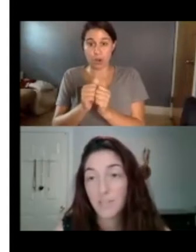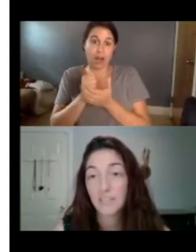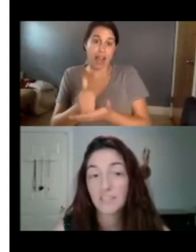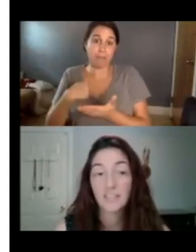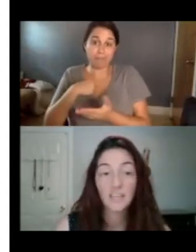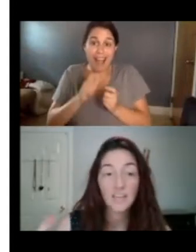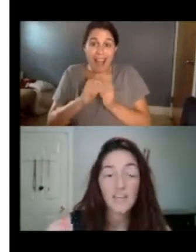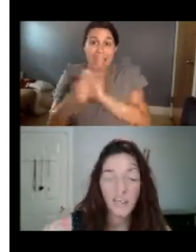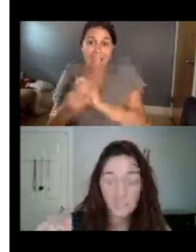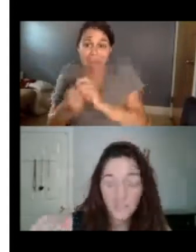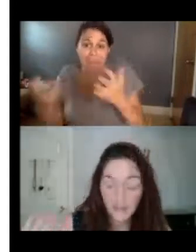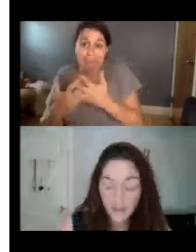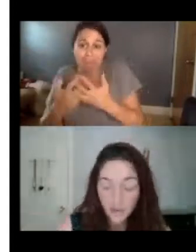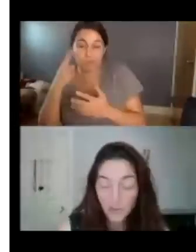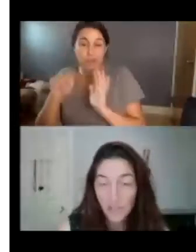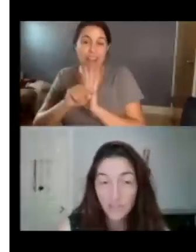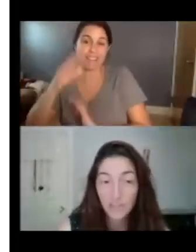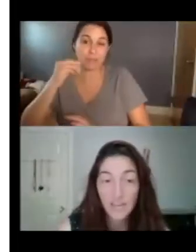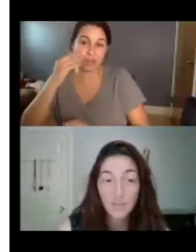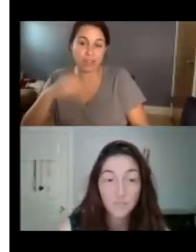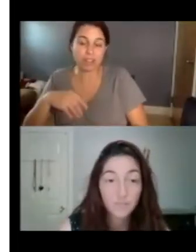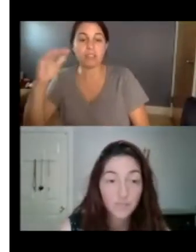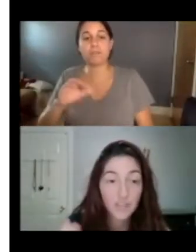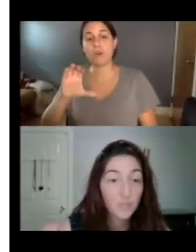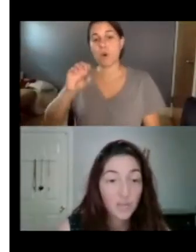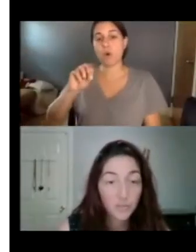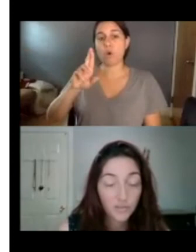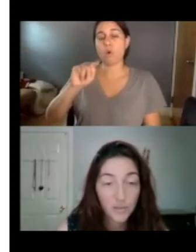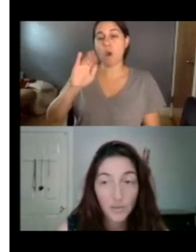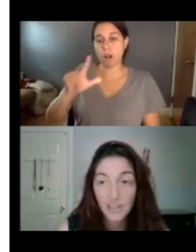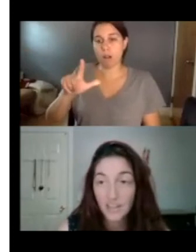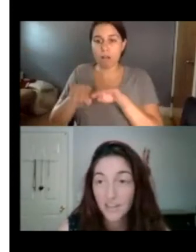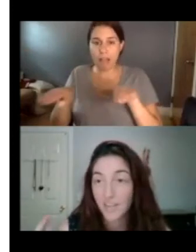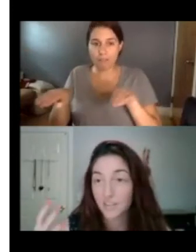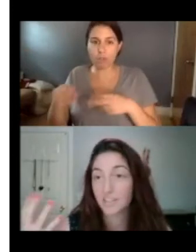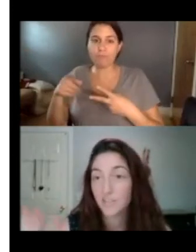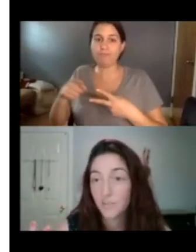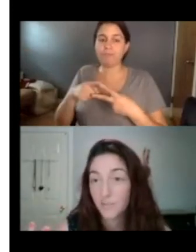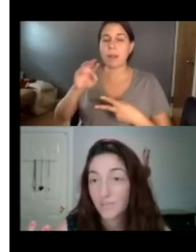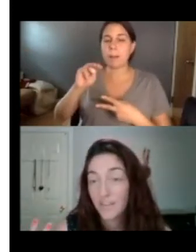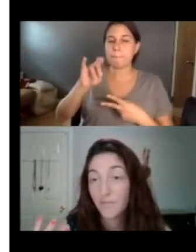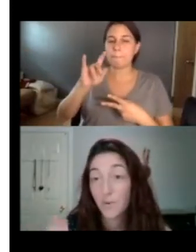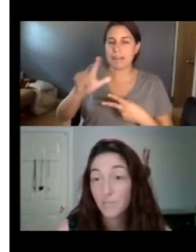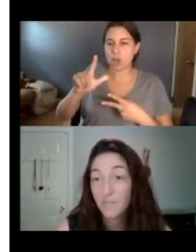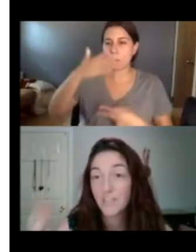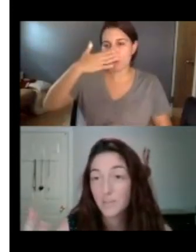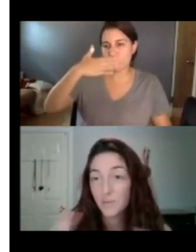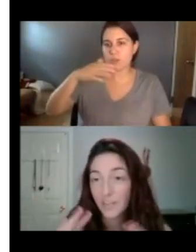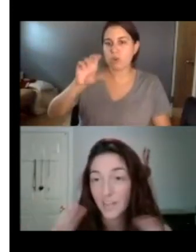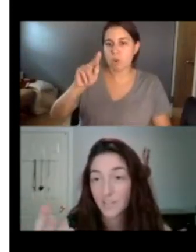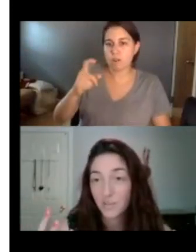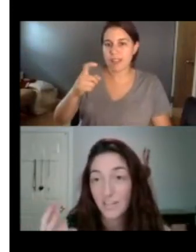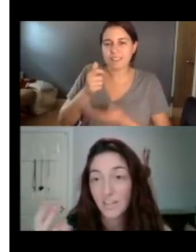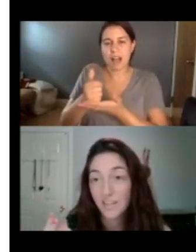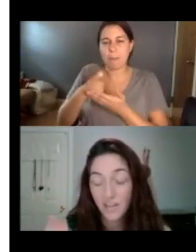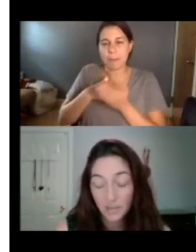negative experiences. And then at a cortical level, the medial prefrontal cortex kind of allows us to form these new